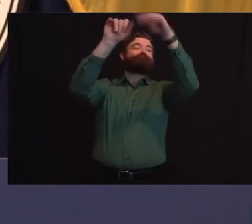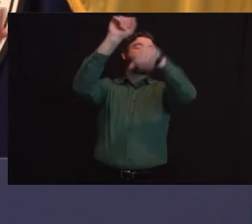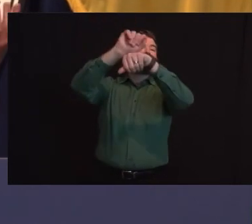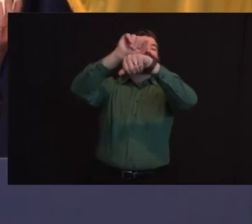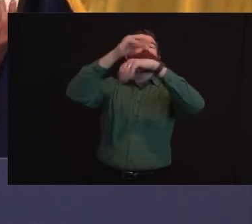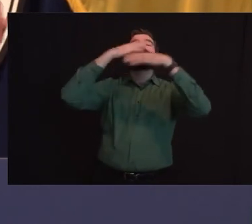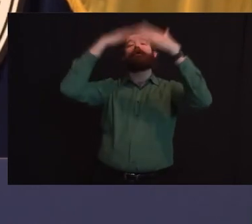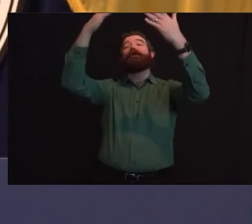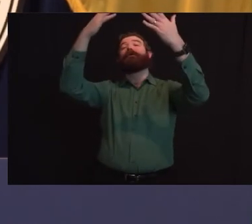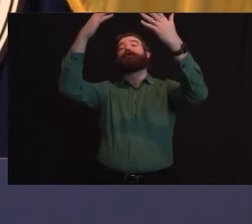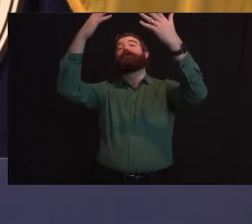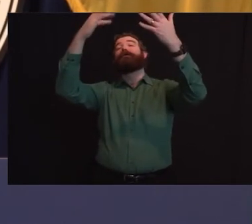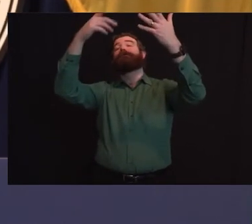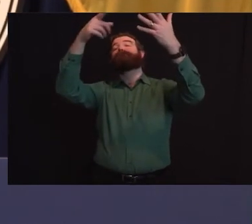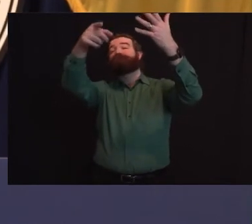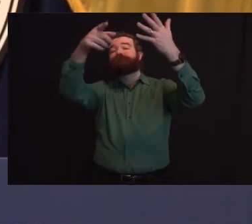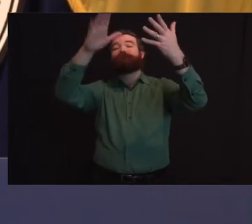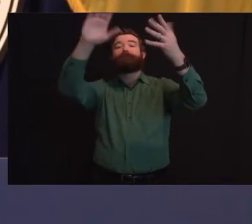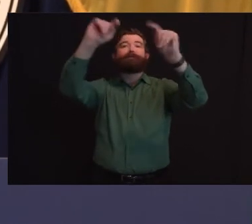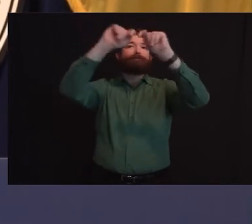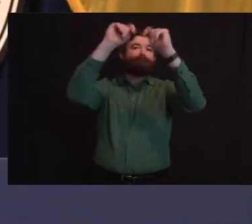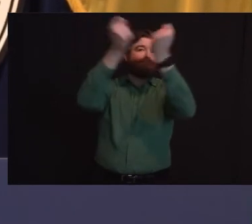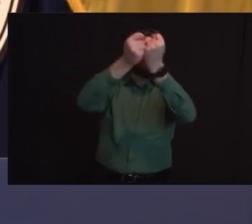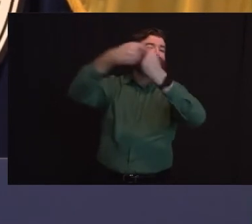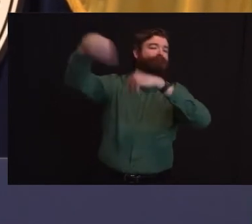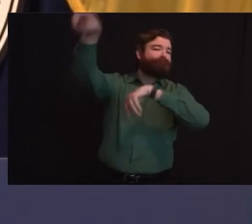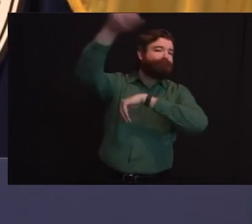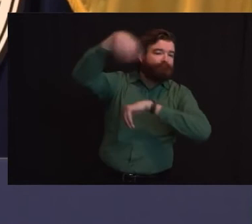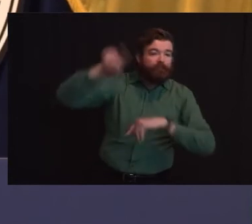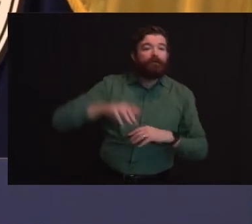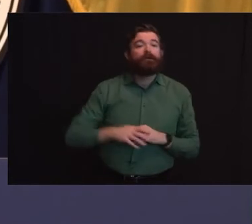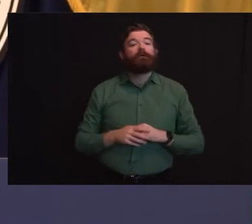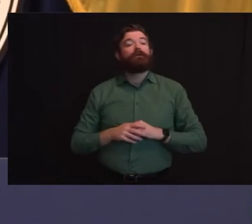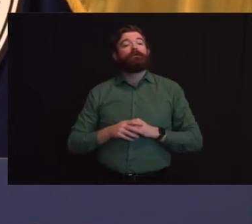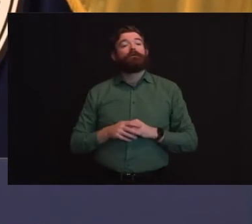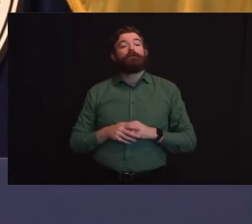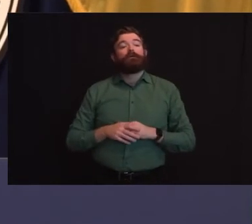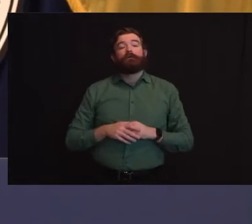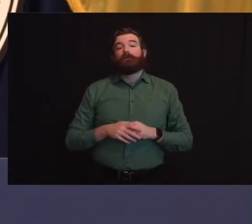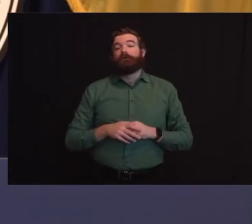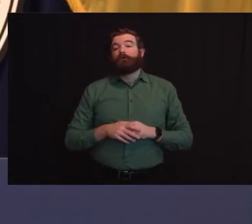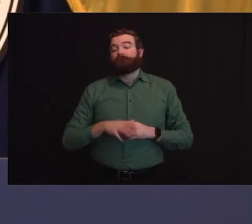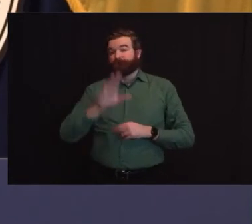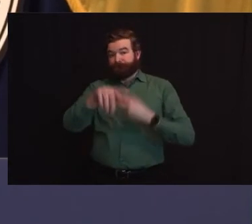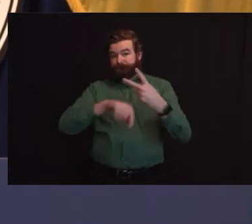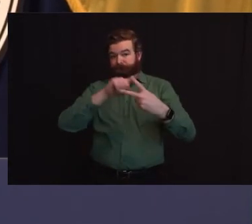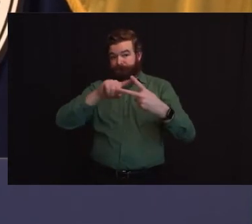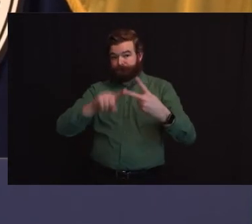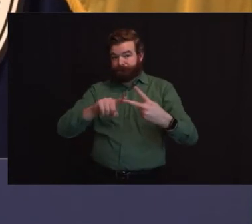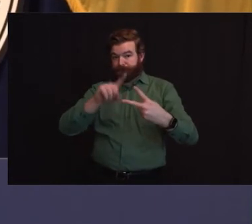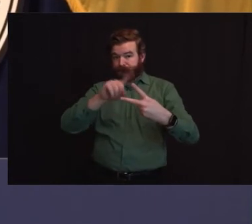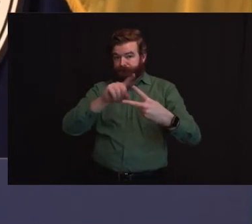Again, folks, 2 asks, fairly simple. Number 1, keep doing what you're doing,